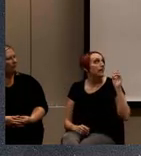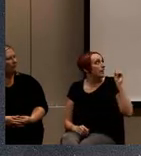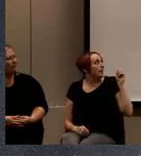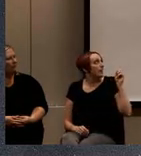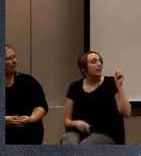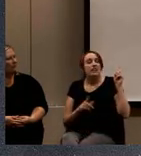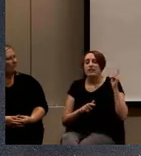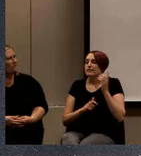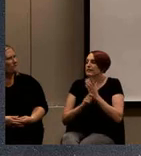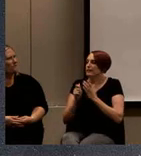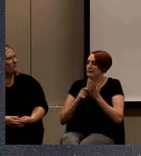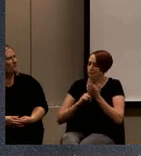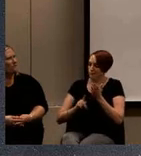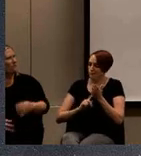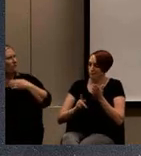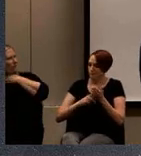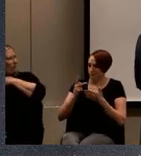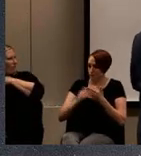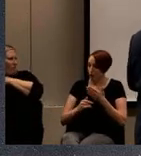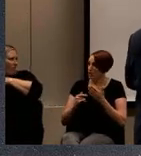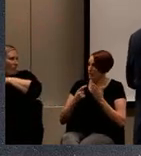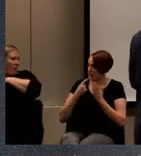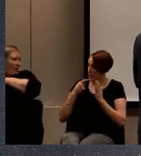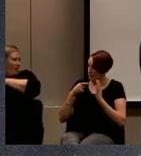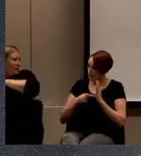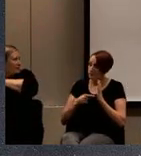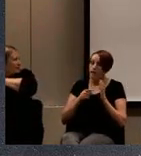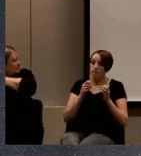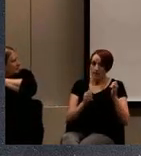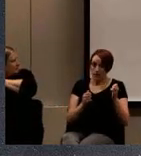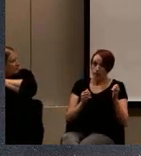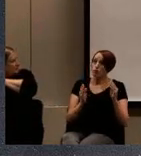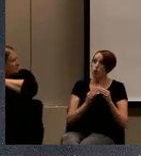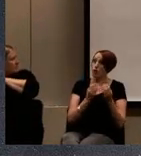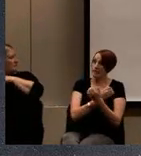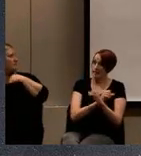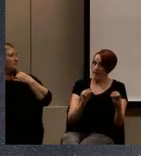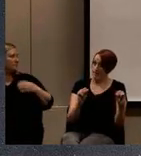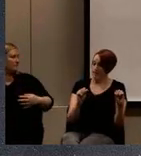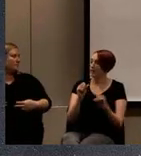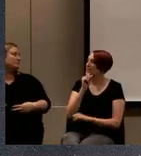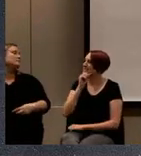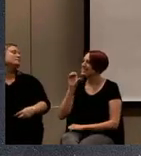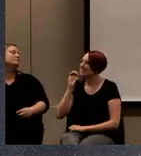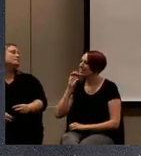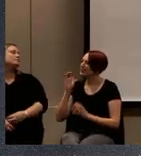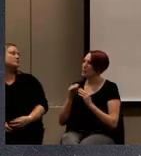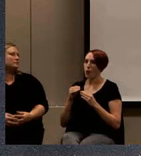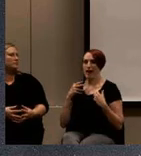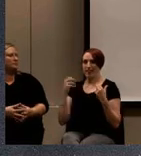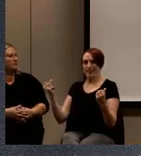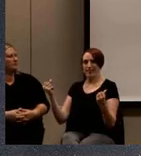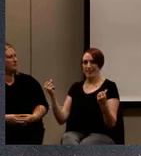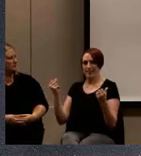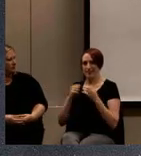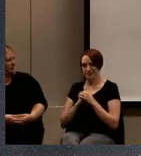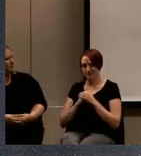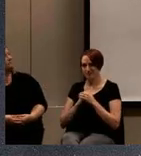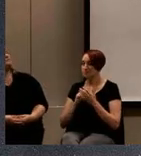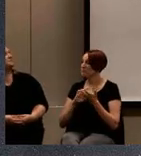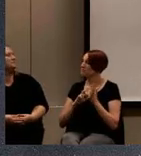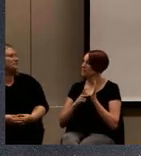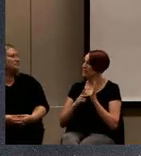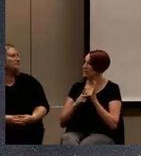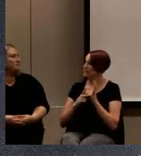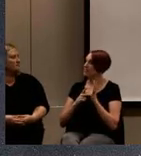noted not only that vehicles are safer, but that seniors are generally healthier. And that, you know, being healthier helps them